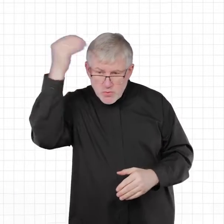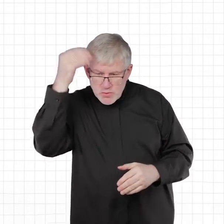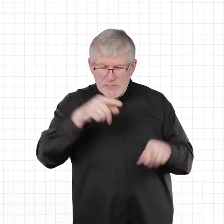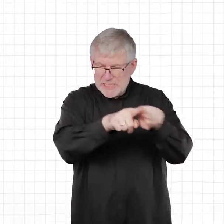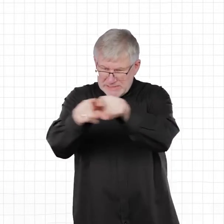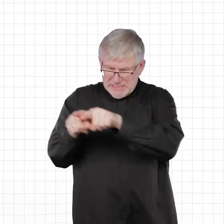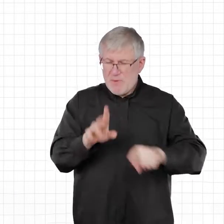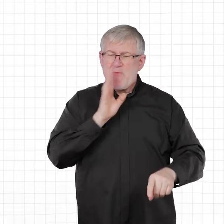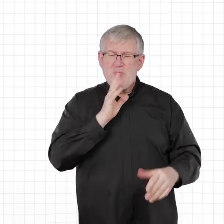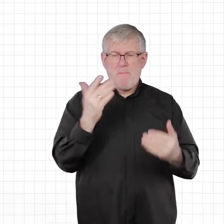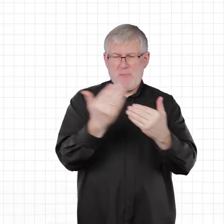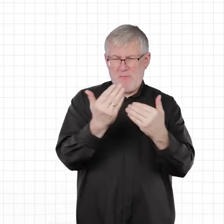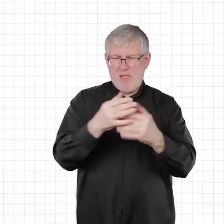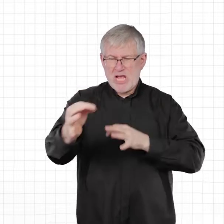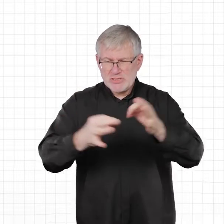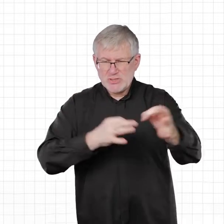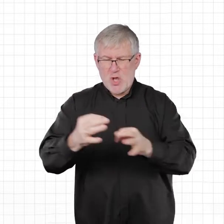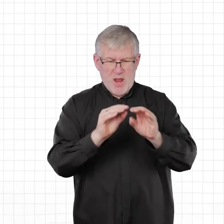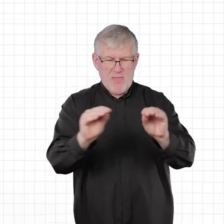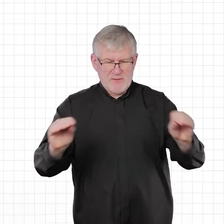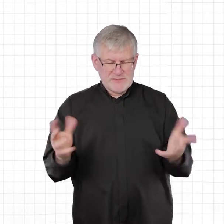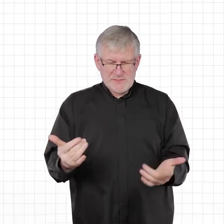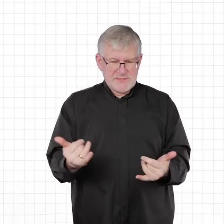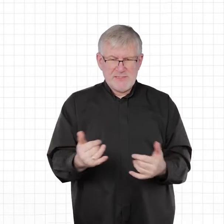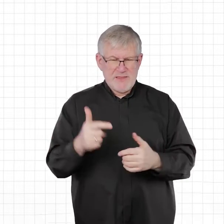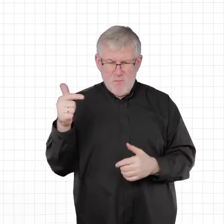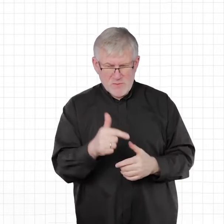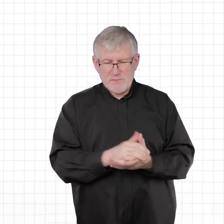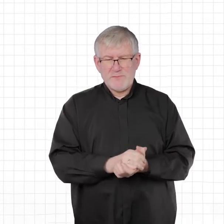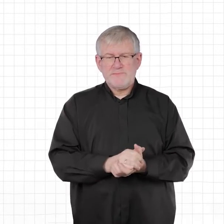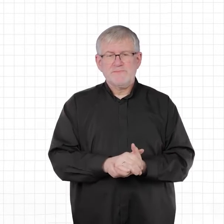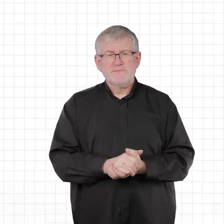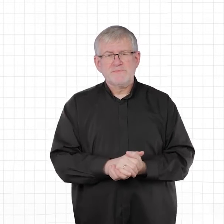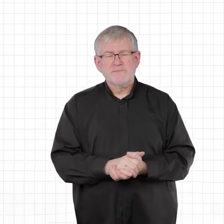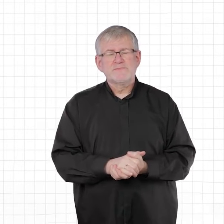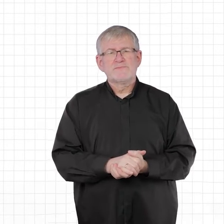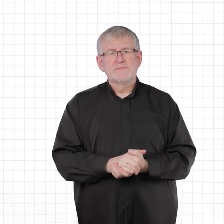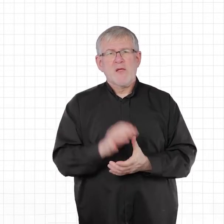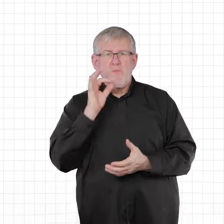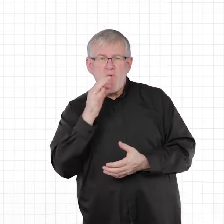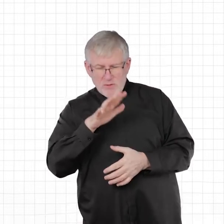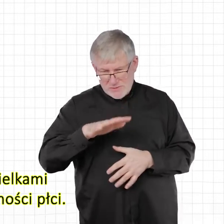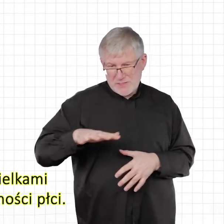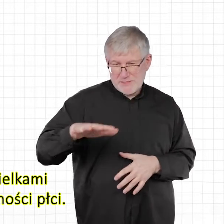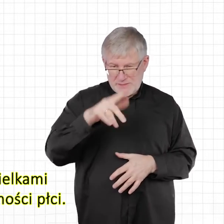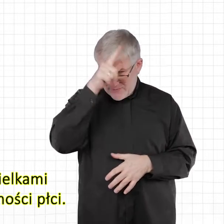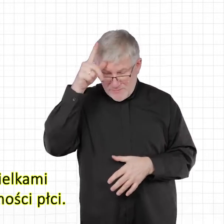In the school we will be cooperating with, in the schools we will be cooperating with. I'm